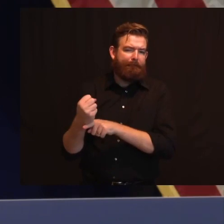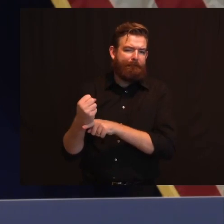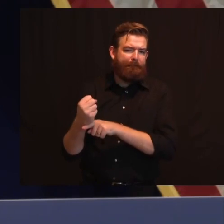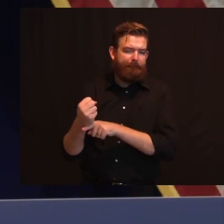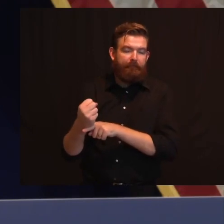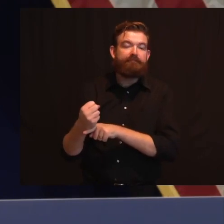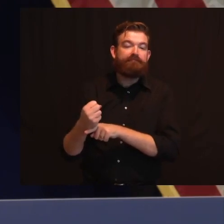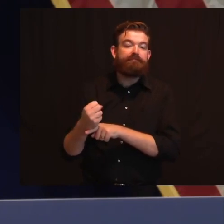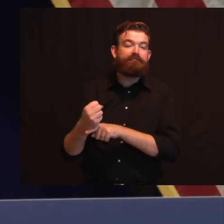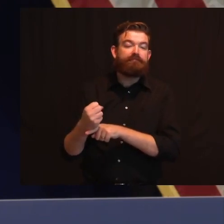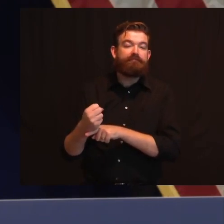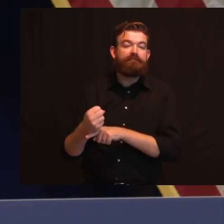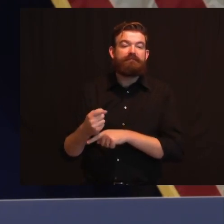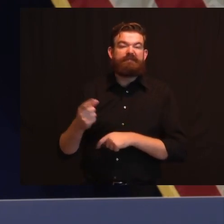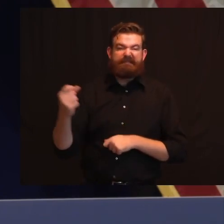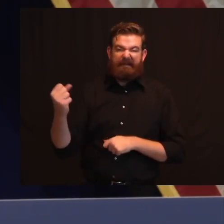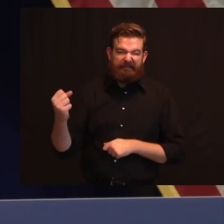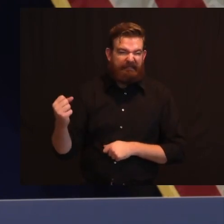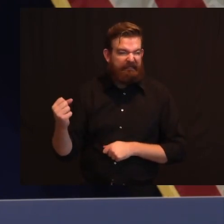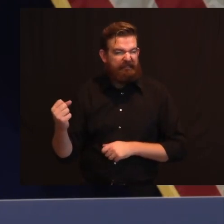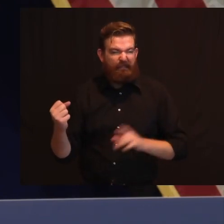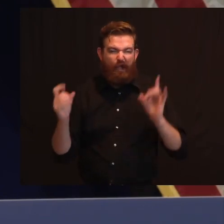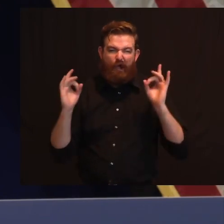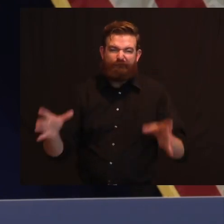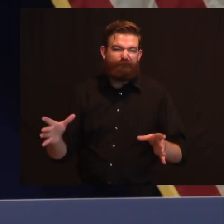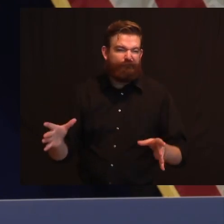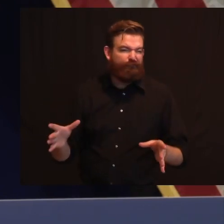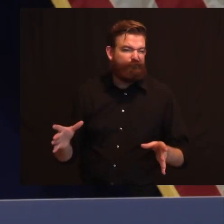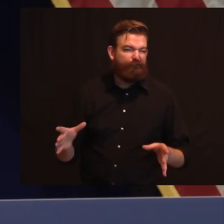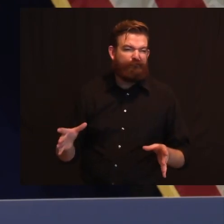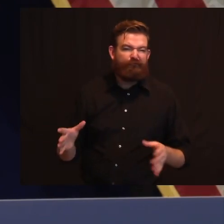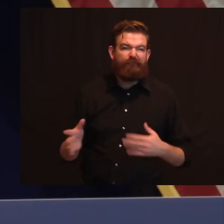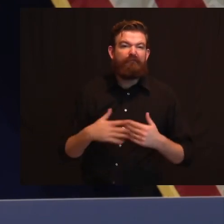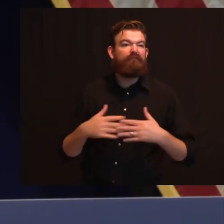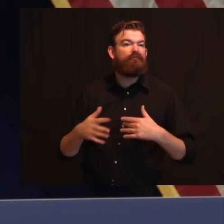COVID-19. We strongly encourage customers to avoid Saturdays if possible.